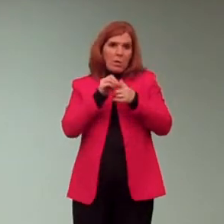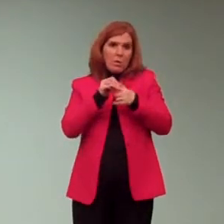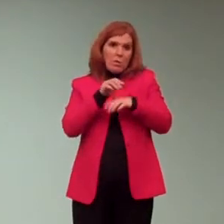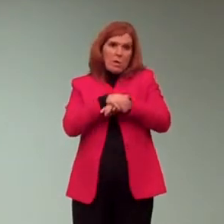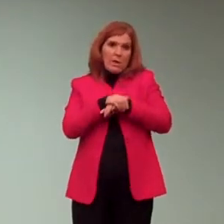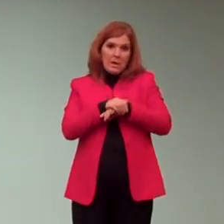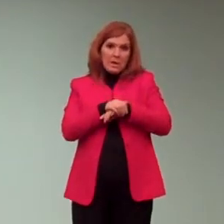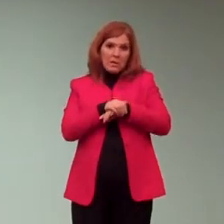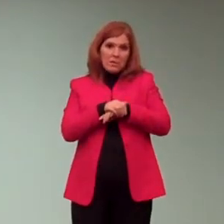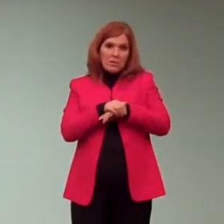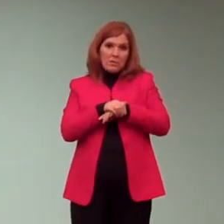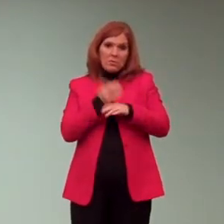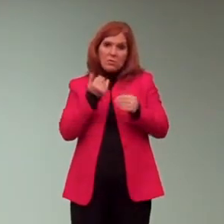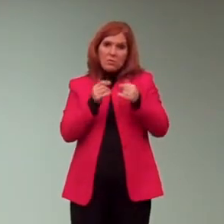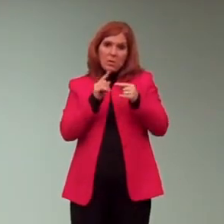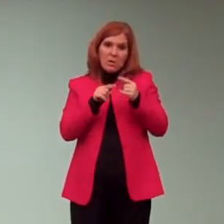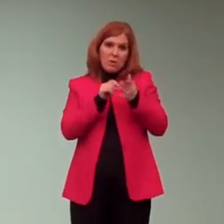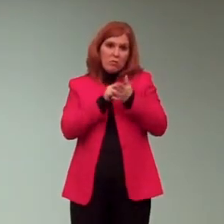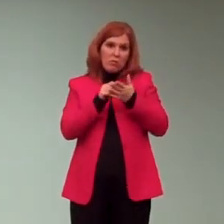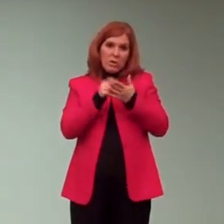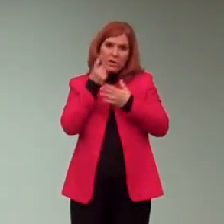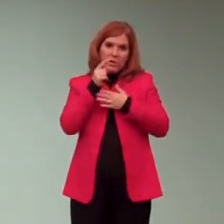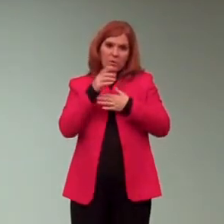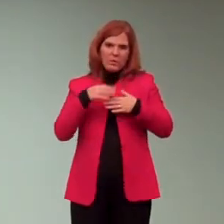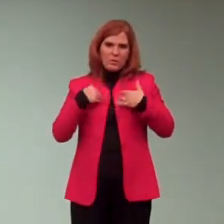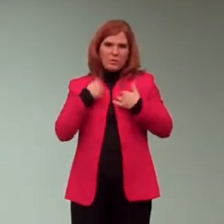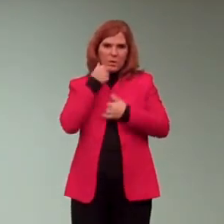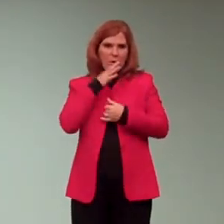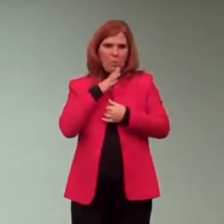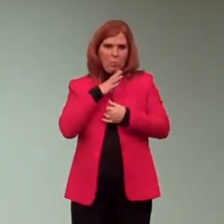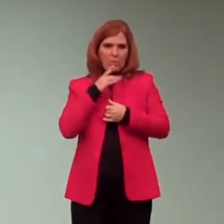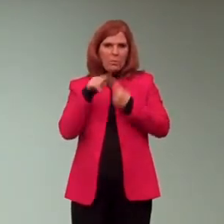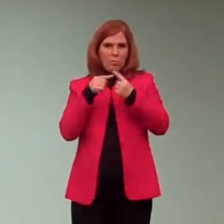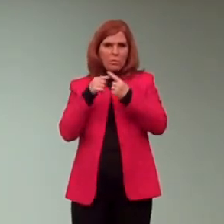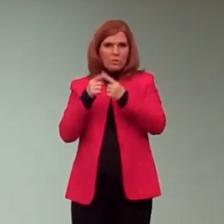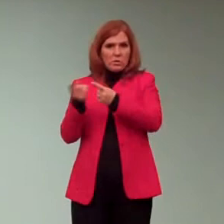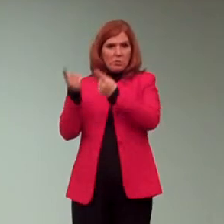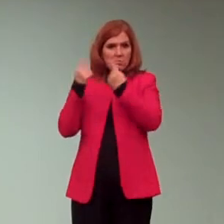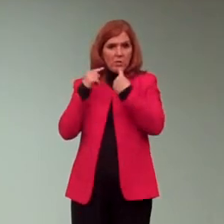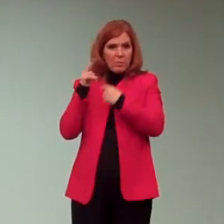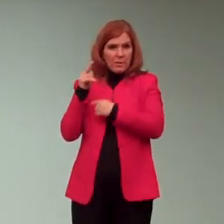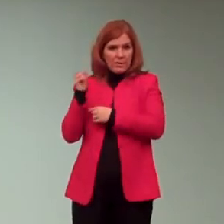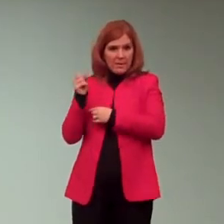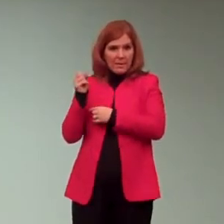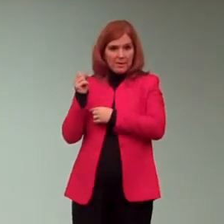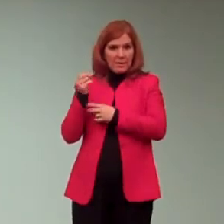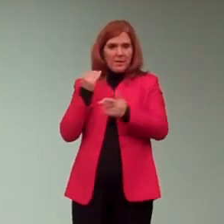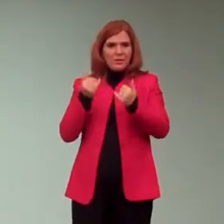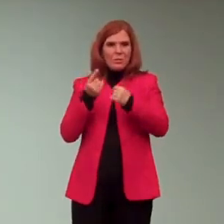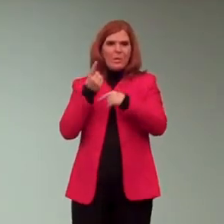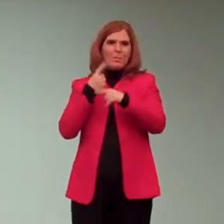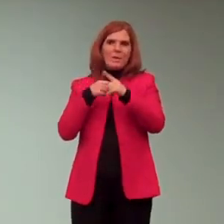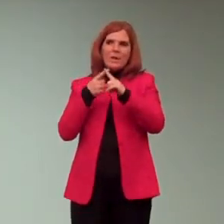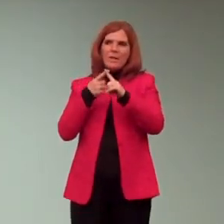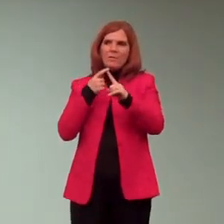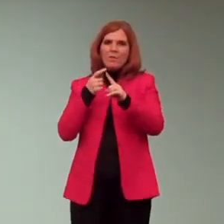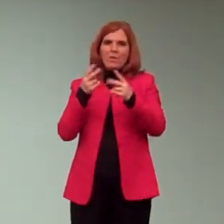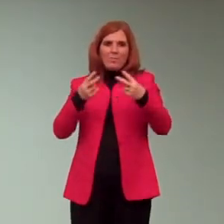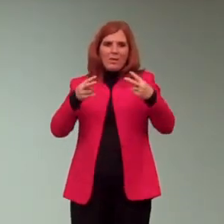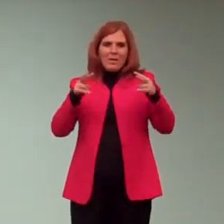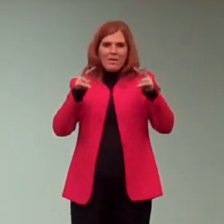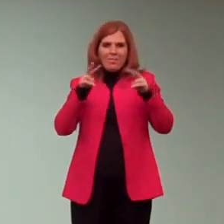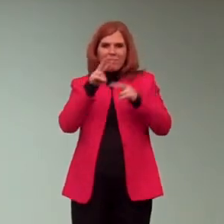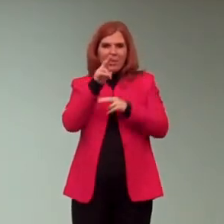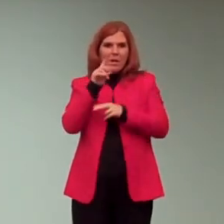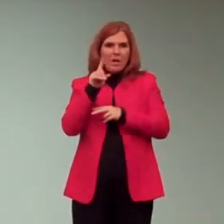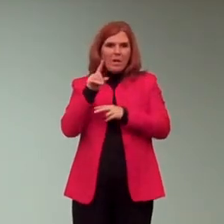She probably couldn't write at all because she was a young woman when she came over. She probably came from a village in which they